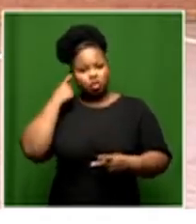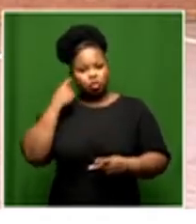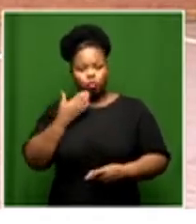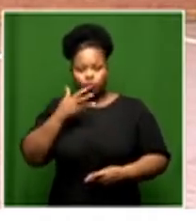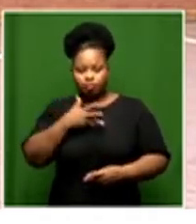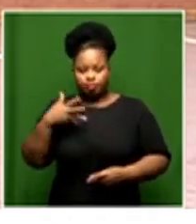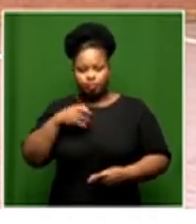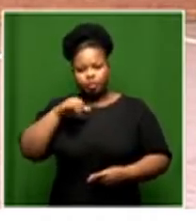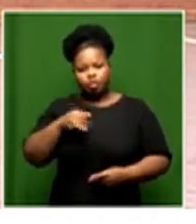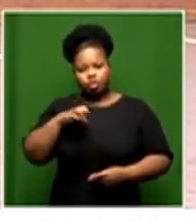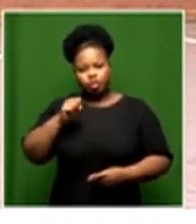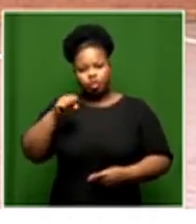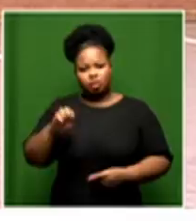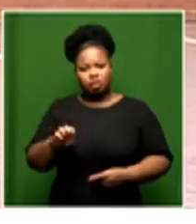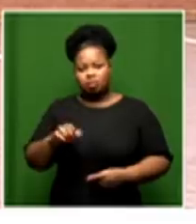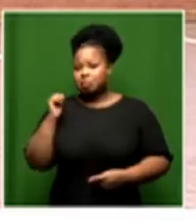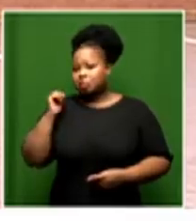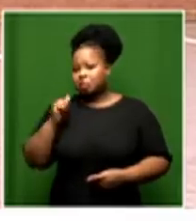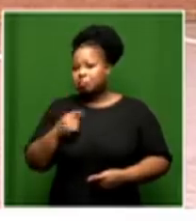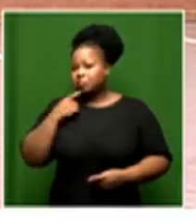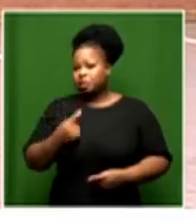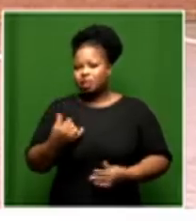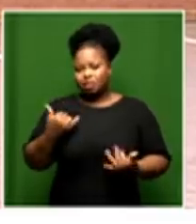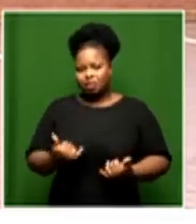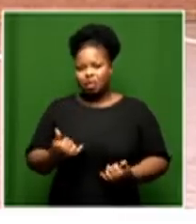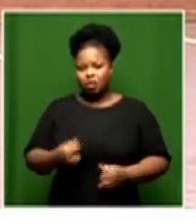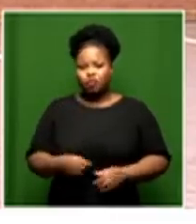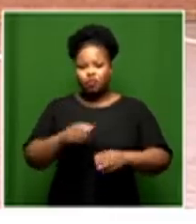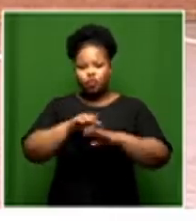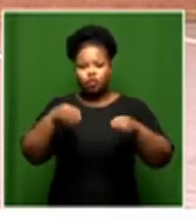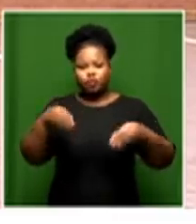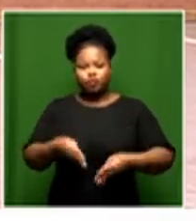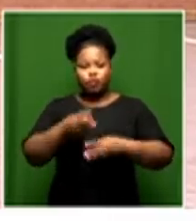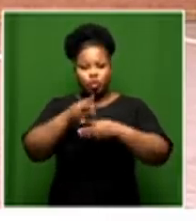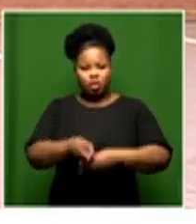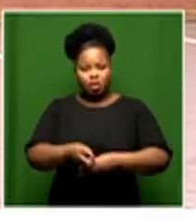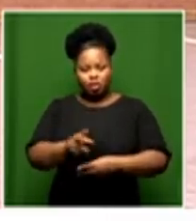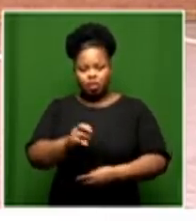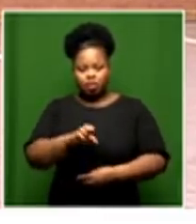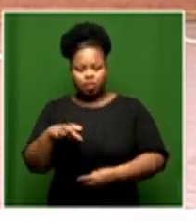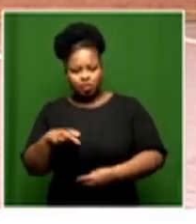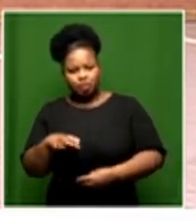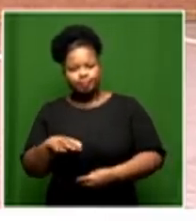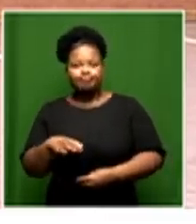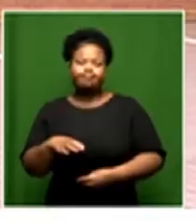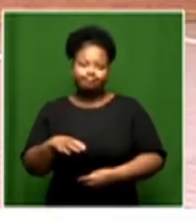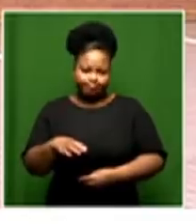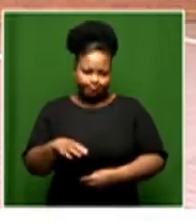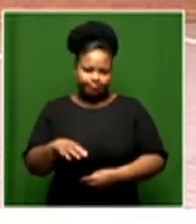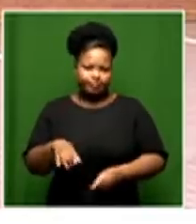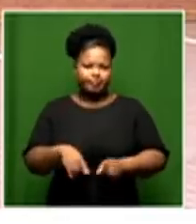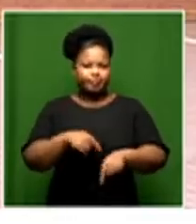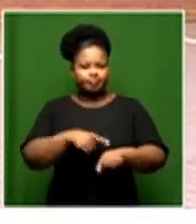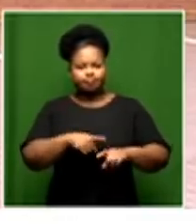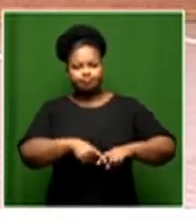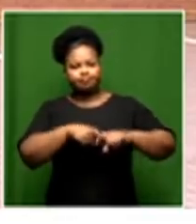Mthembu Duarte, yesterday, she had said that for this duration of the funeral, the NEC will somewhat be,